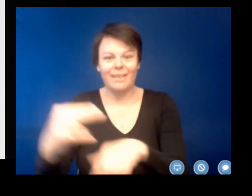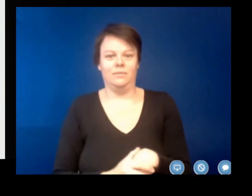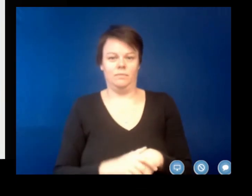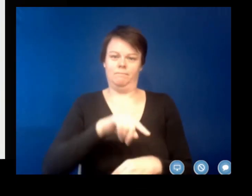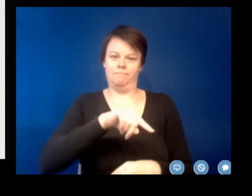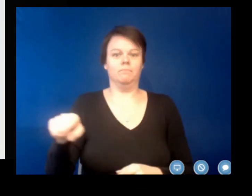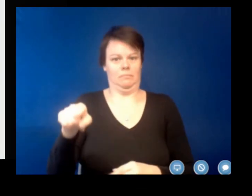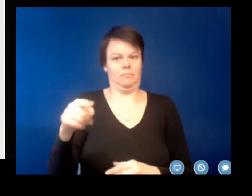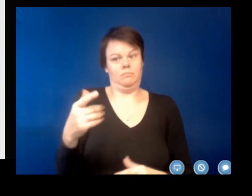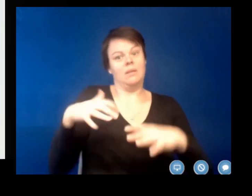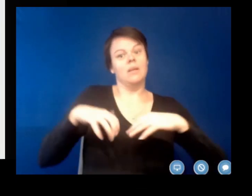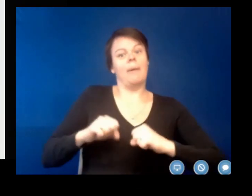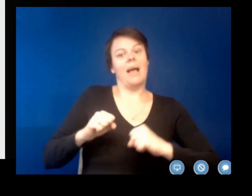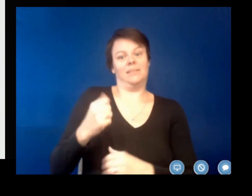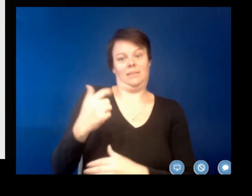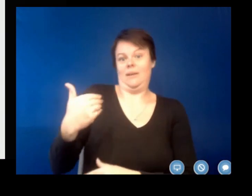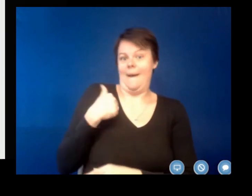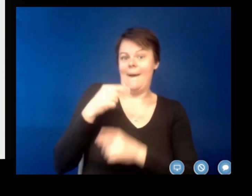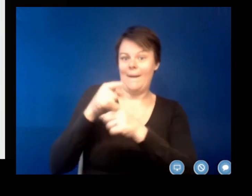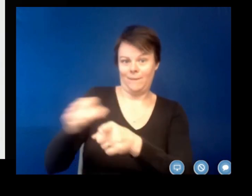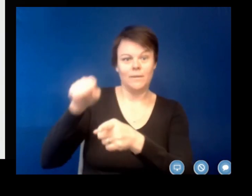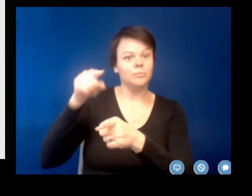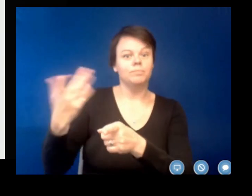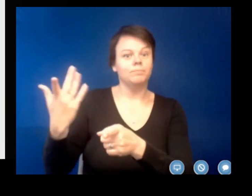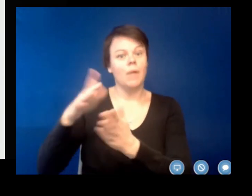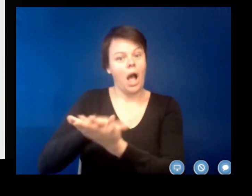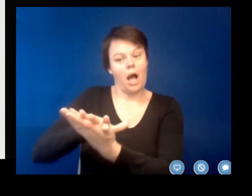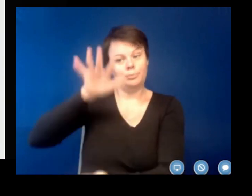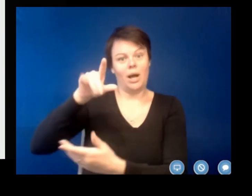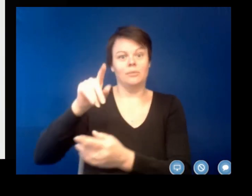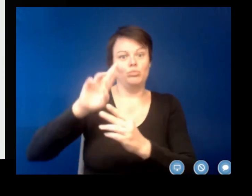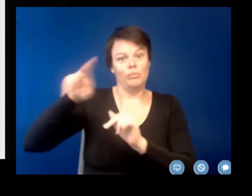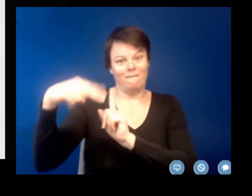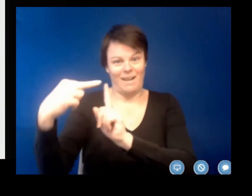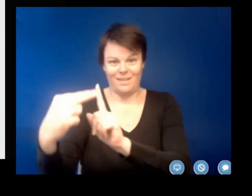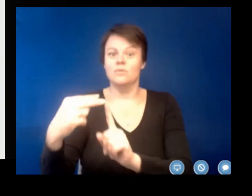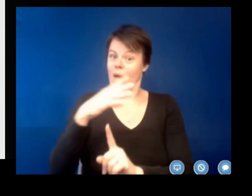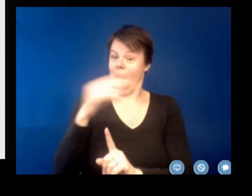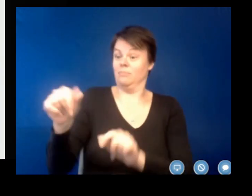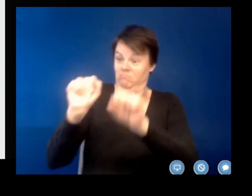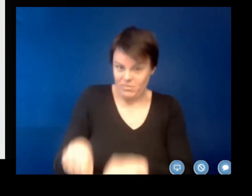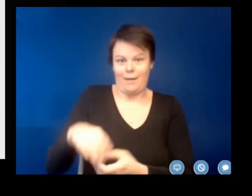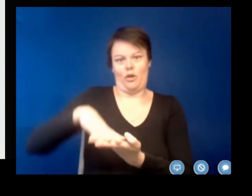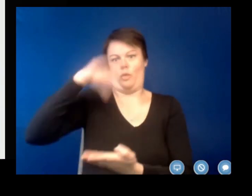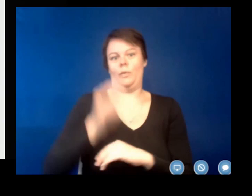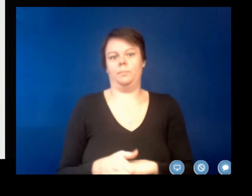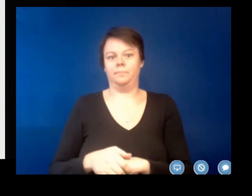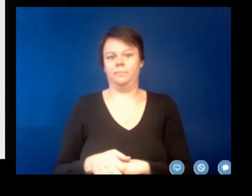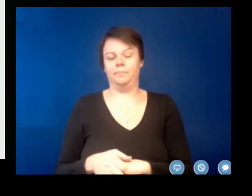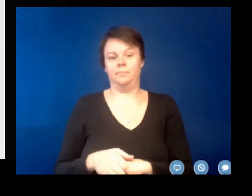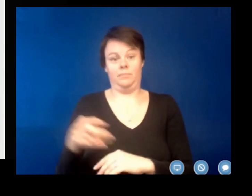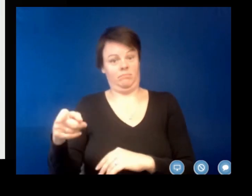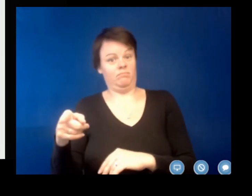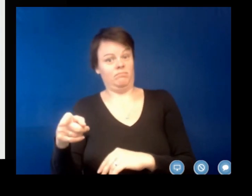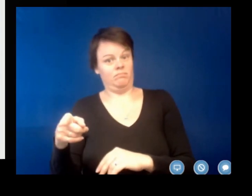and this distinguished it from all other living beings by the use of their